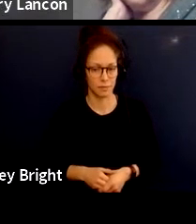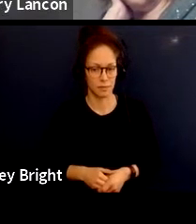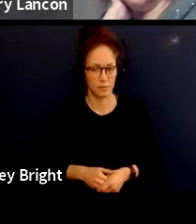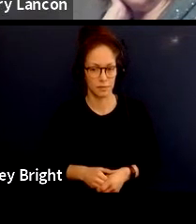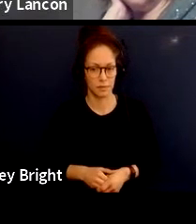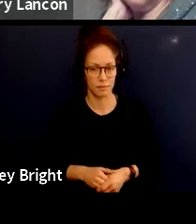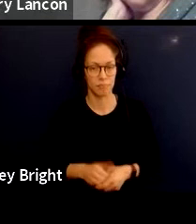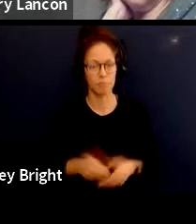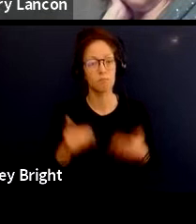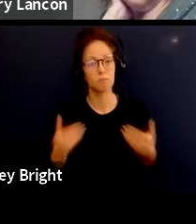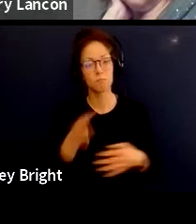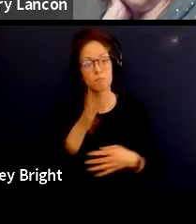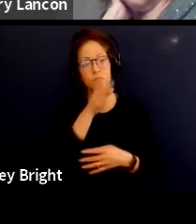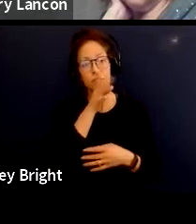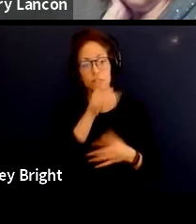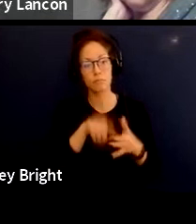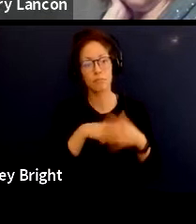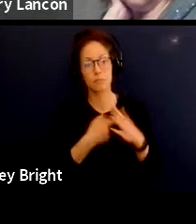You can begin your comment.